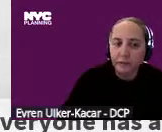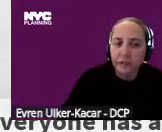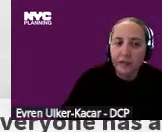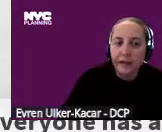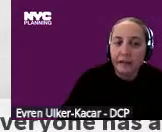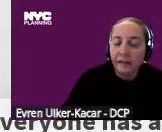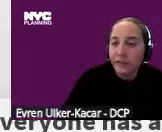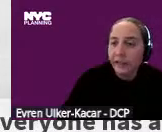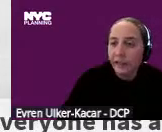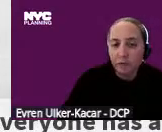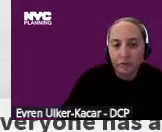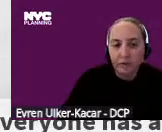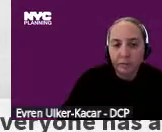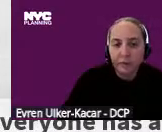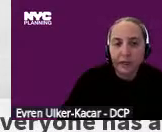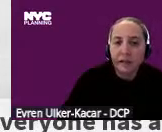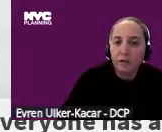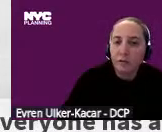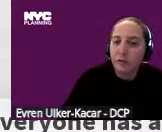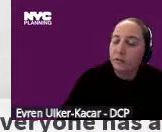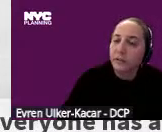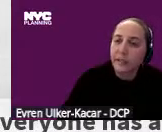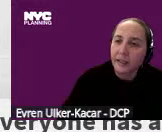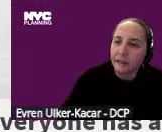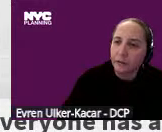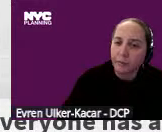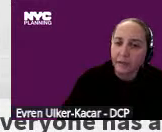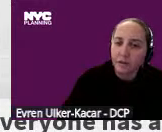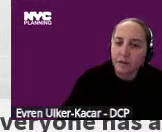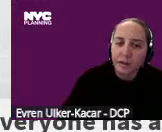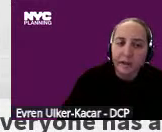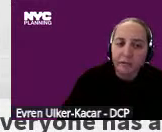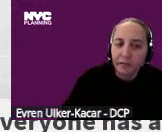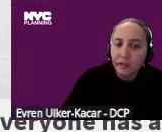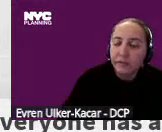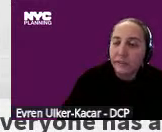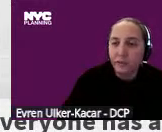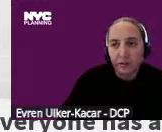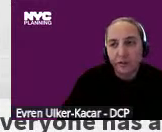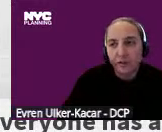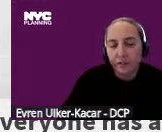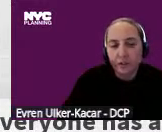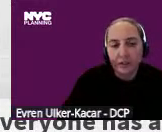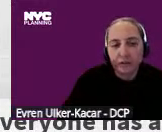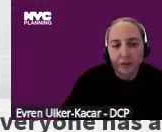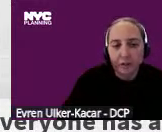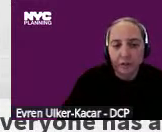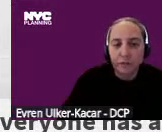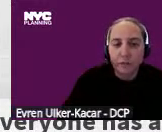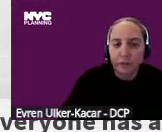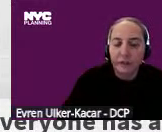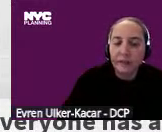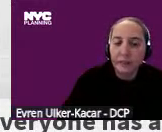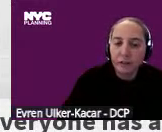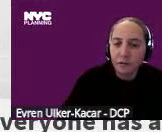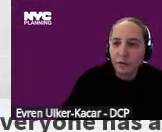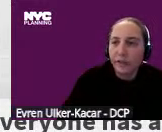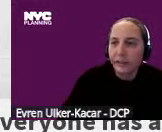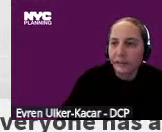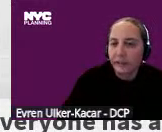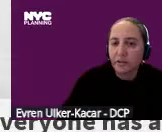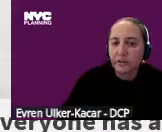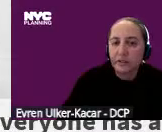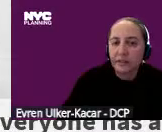nyc.gov/planning and navigating to the top right-hand corner of the calendar page and following the registration instructions for the South